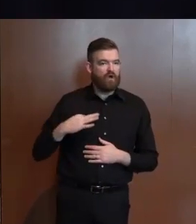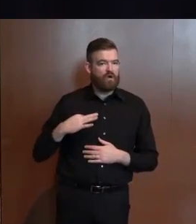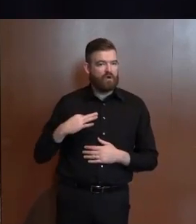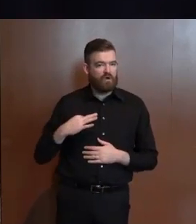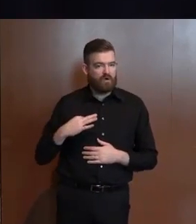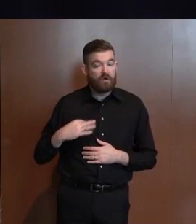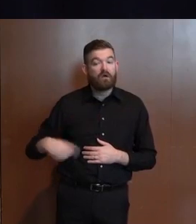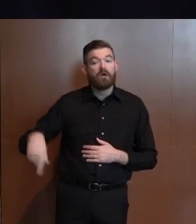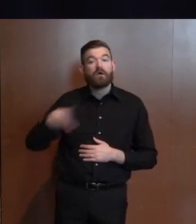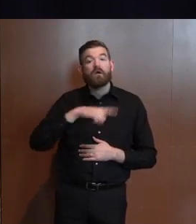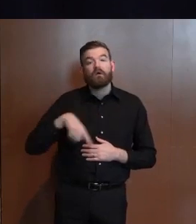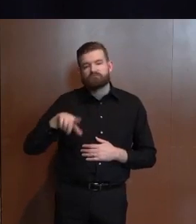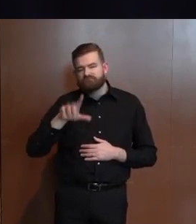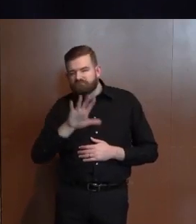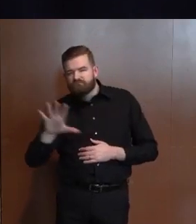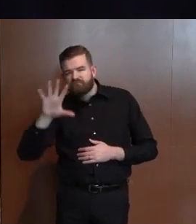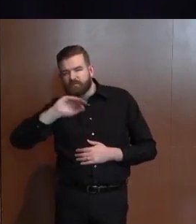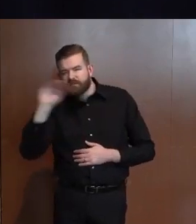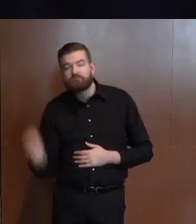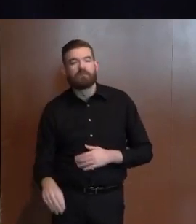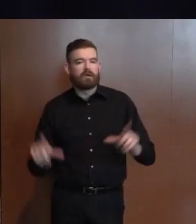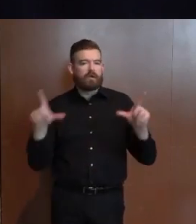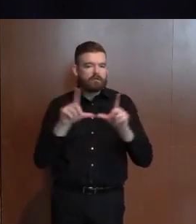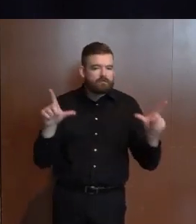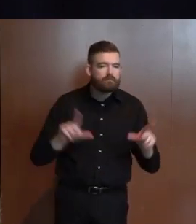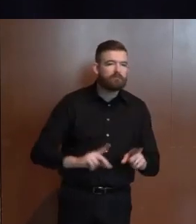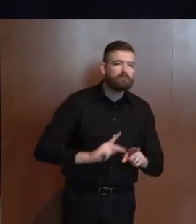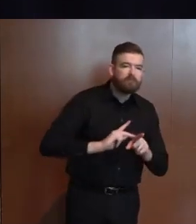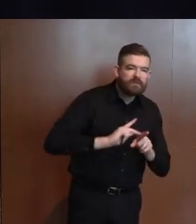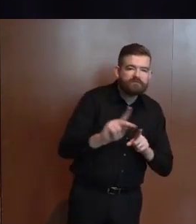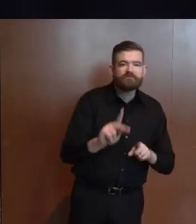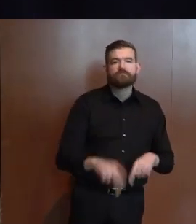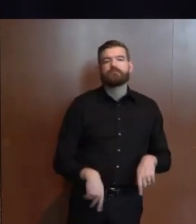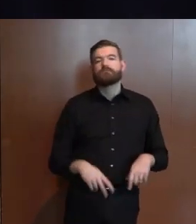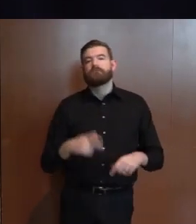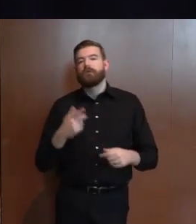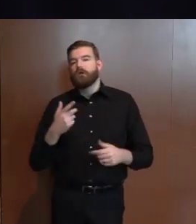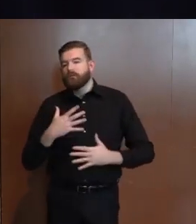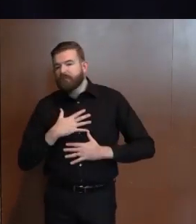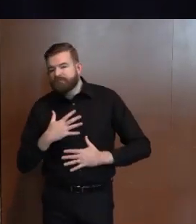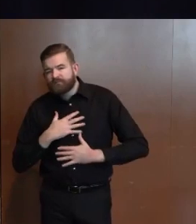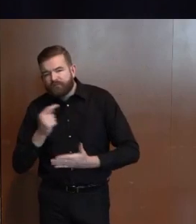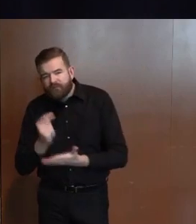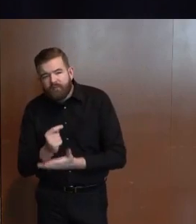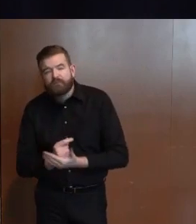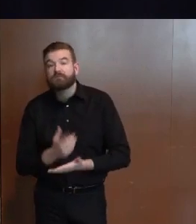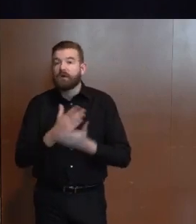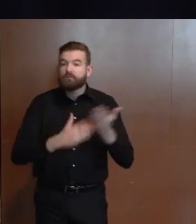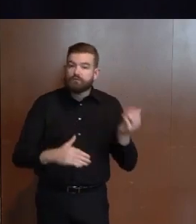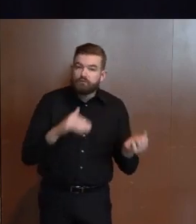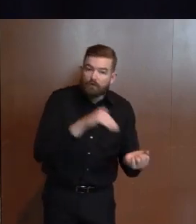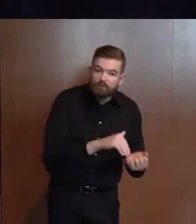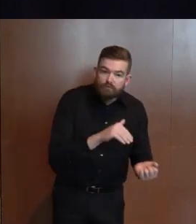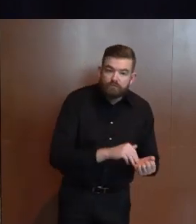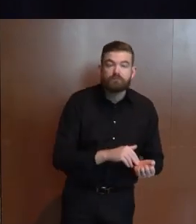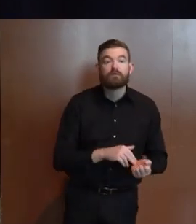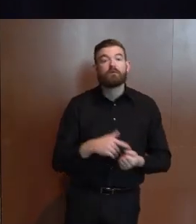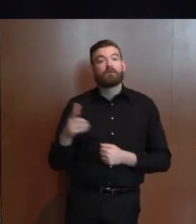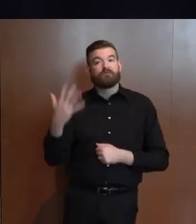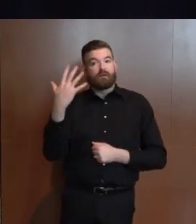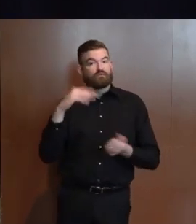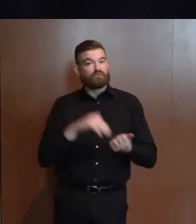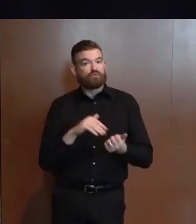licensed professionals, nurses, respiratory therapists, and some physicians. We have 5 nurses from our survey